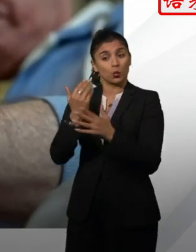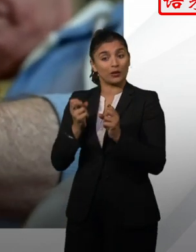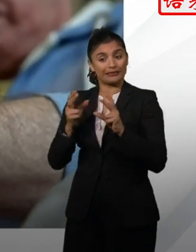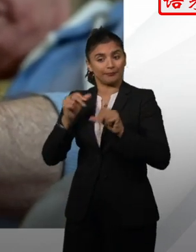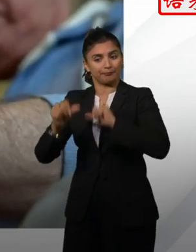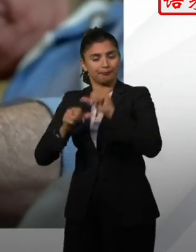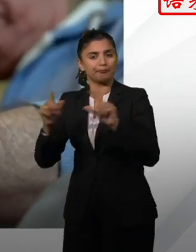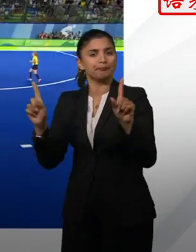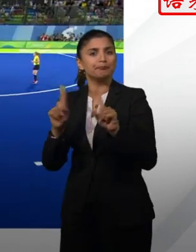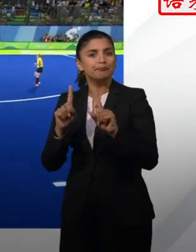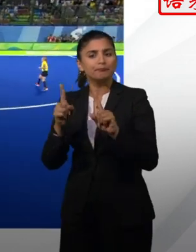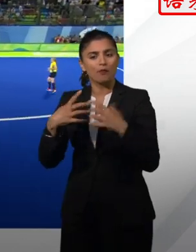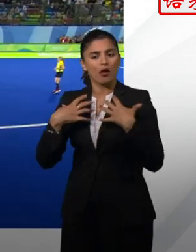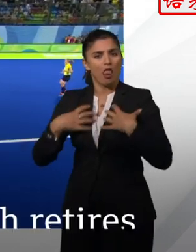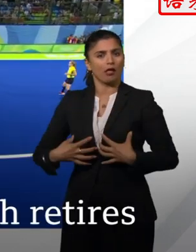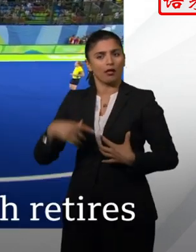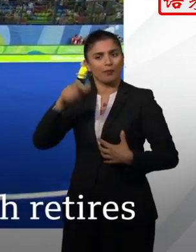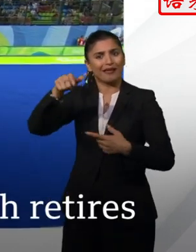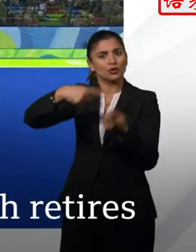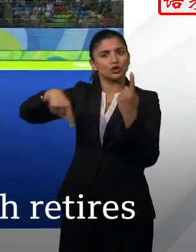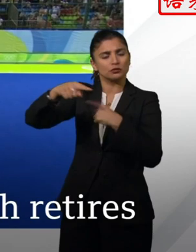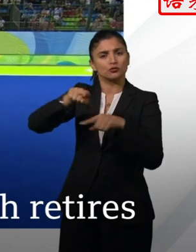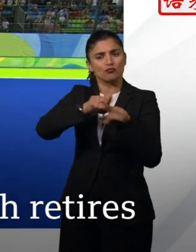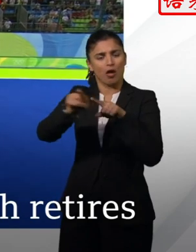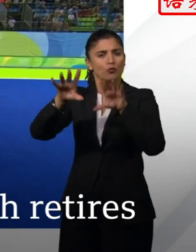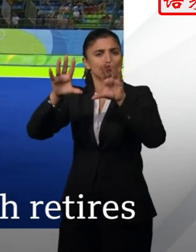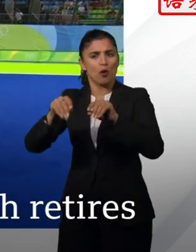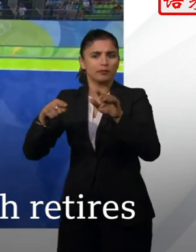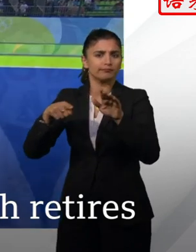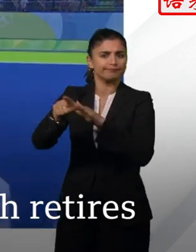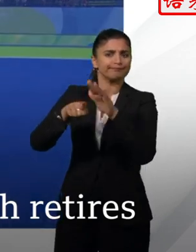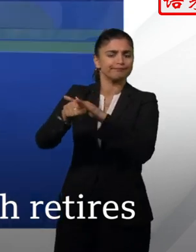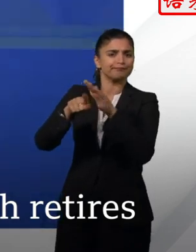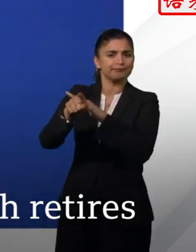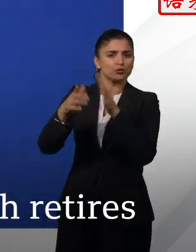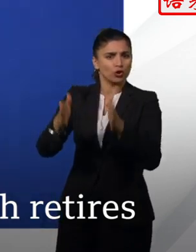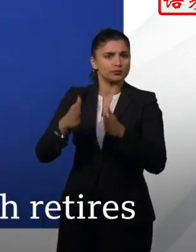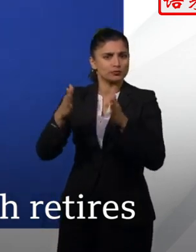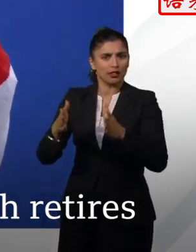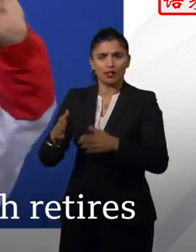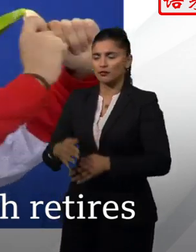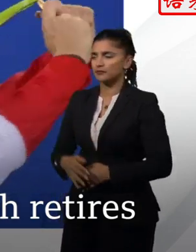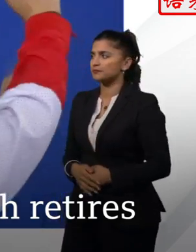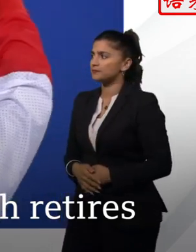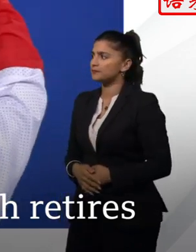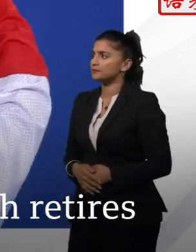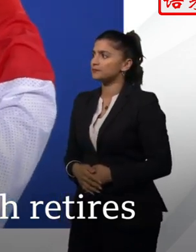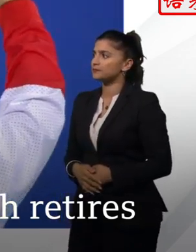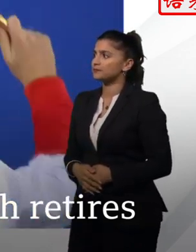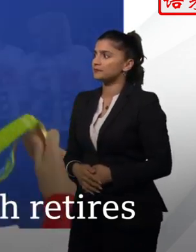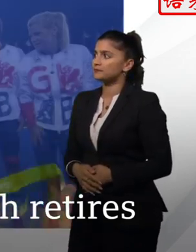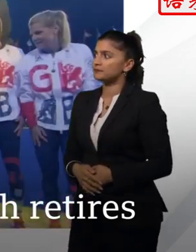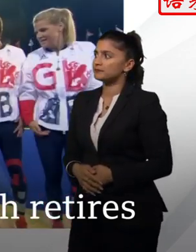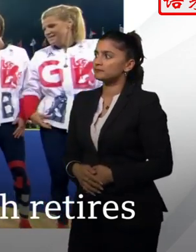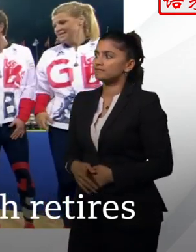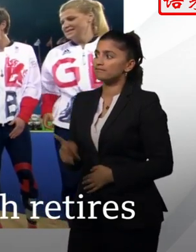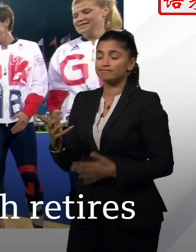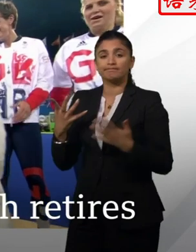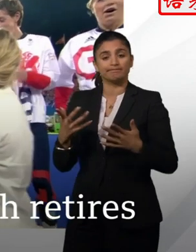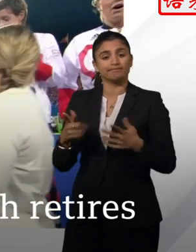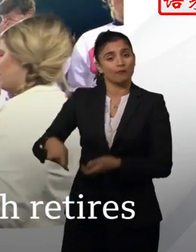north-south divide. And Maddie Hinch, who saved all four penalties to win Olympic gold for Great Britain, announces